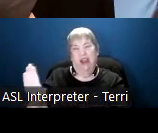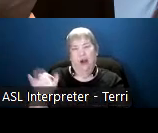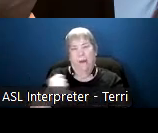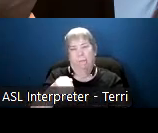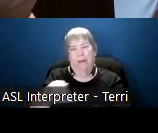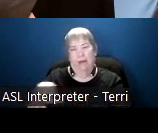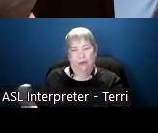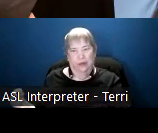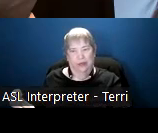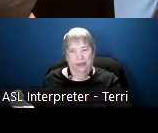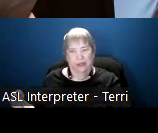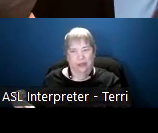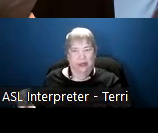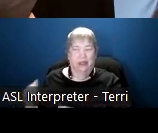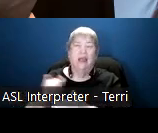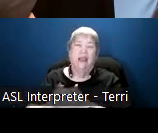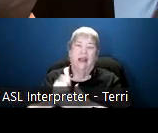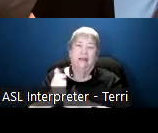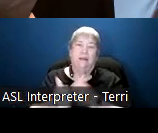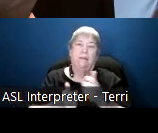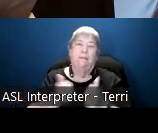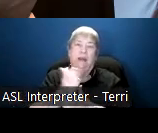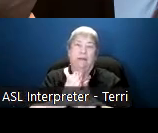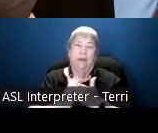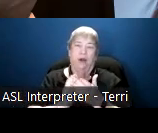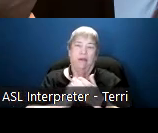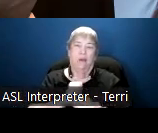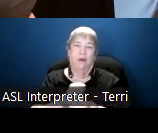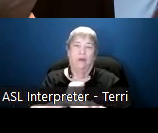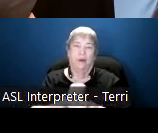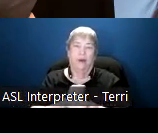part of our ethical work with advocates.